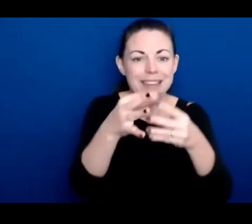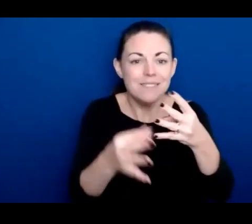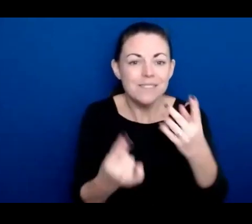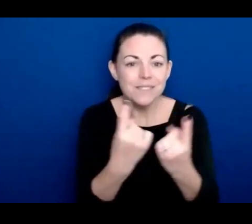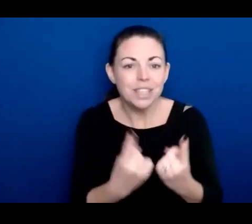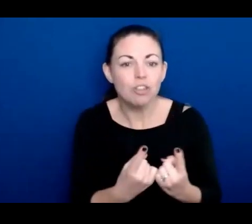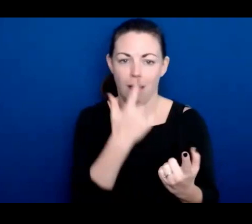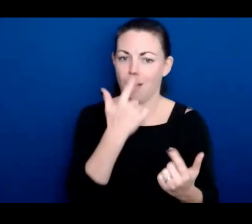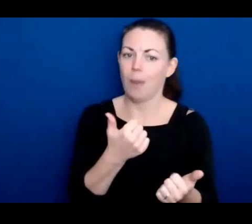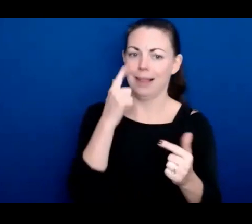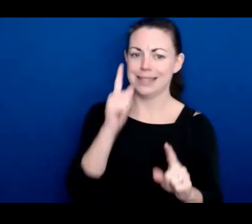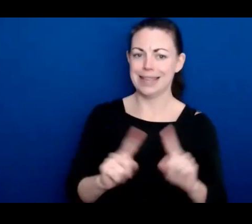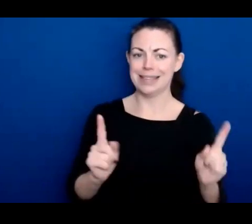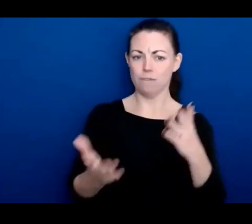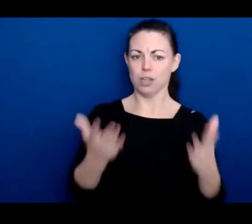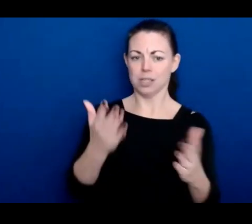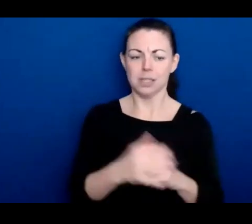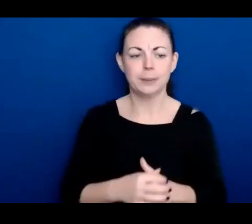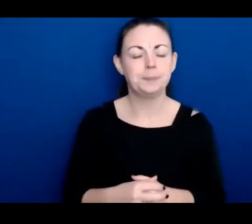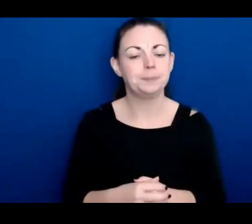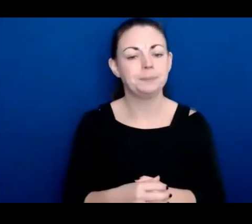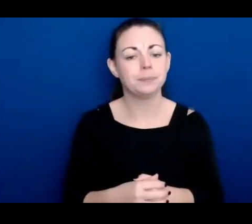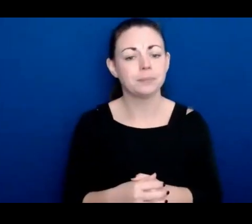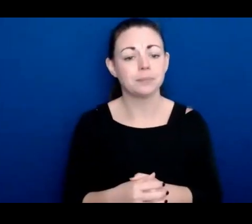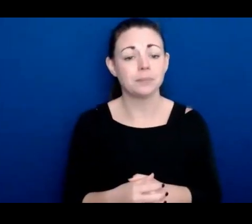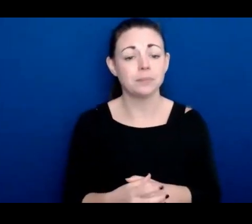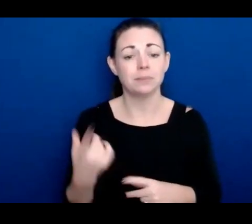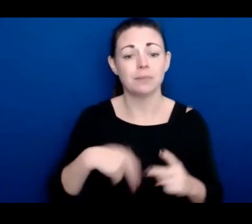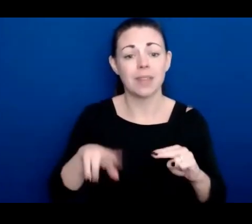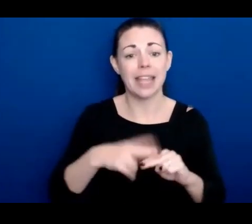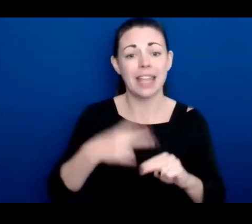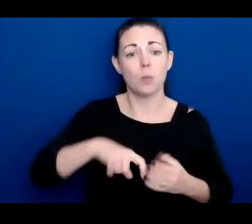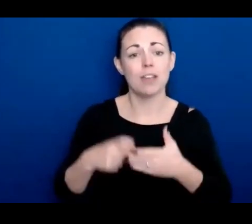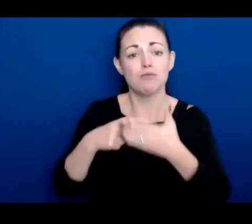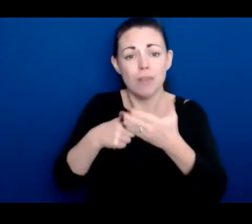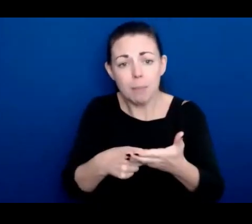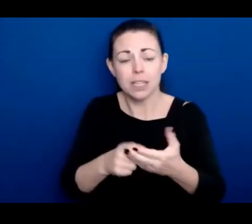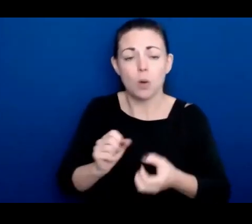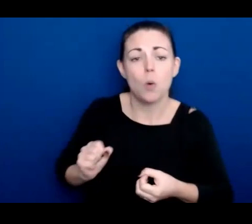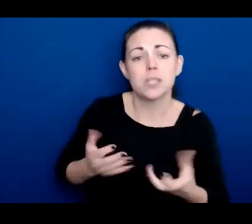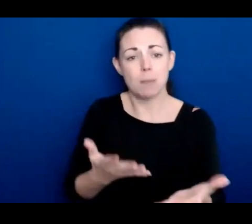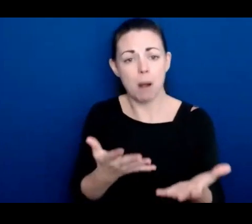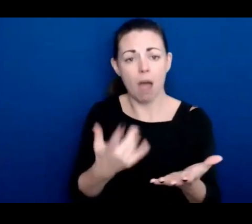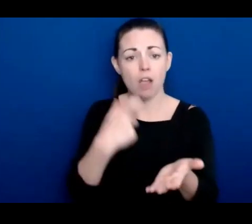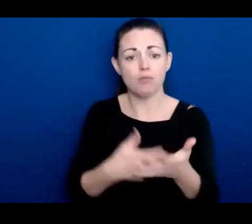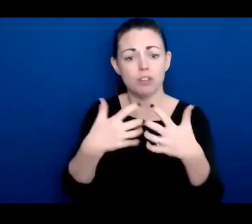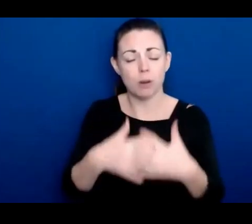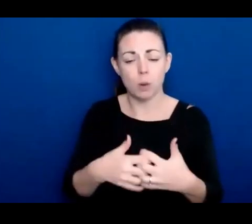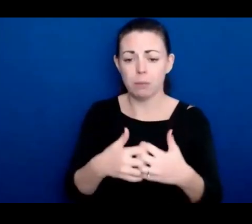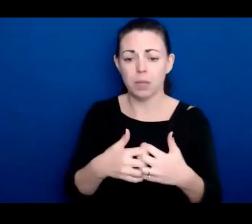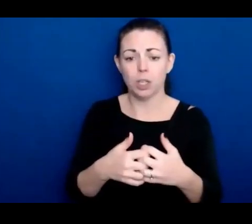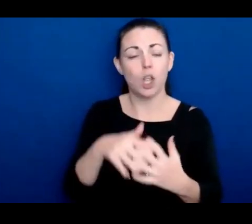You know, when we recommend and supply Roger equipment, you start off with